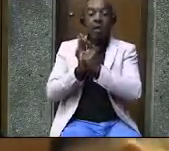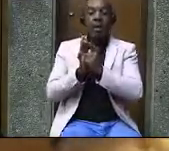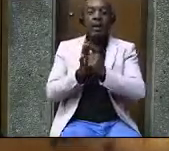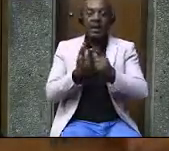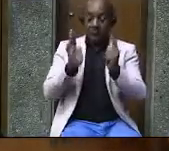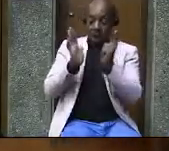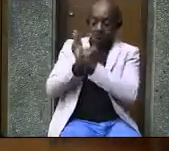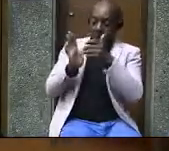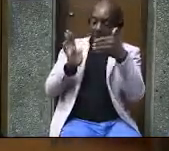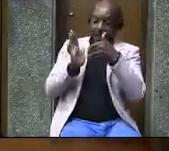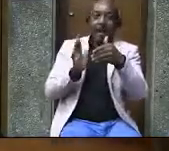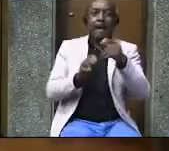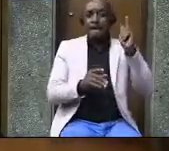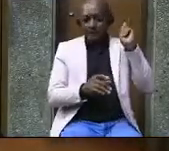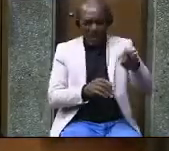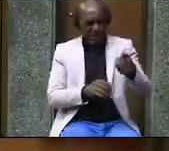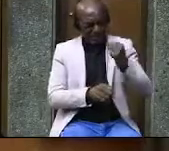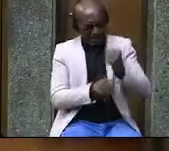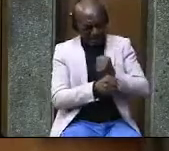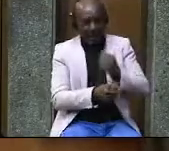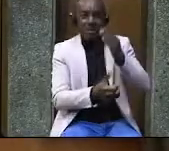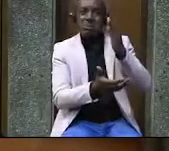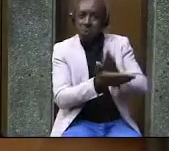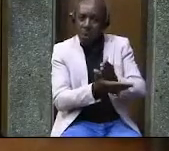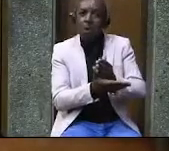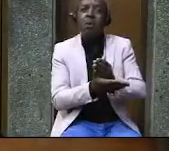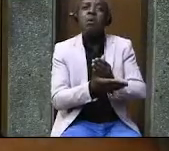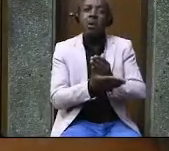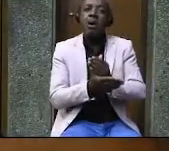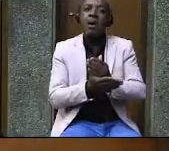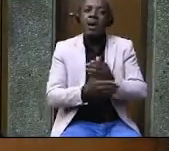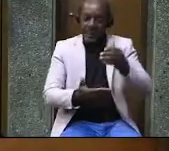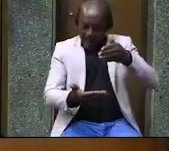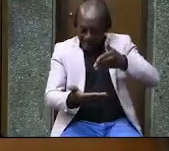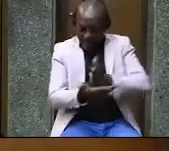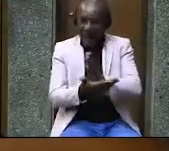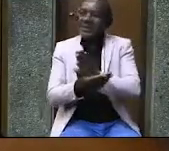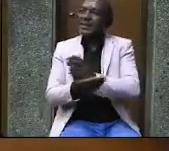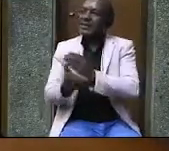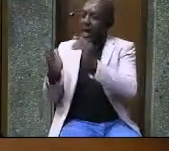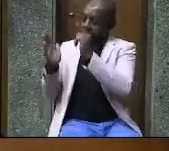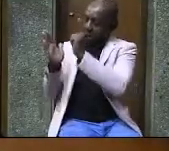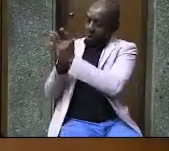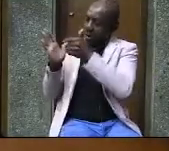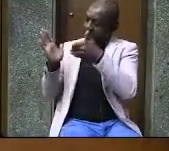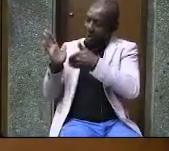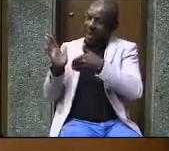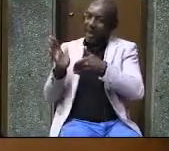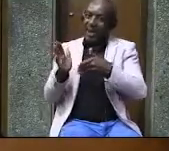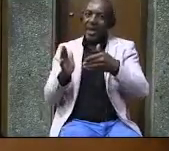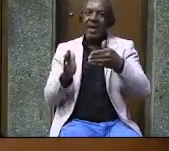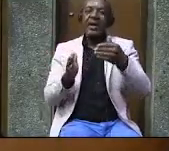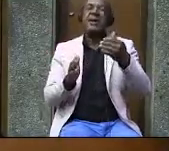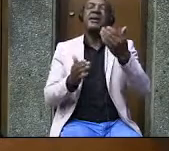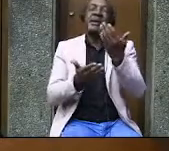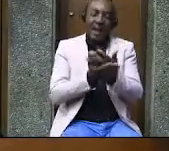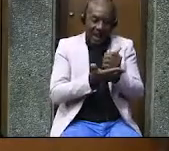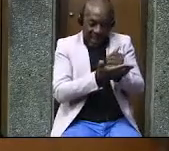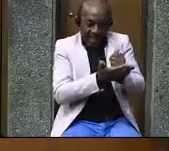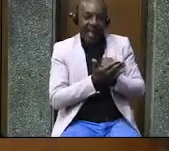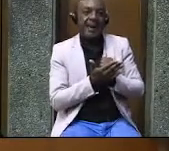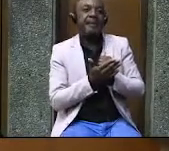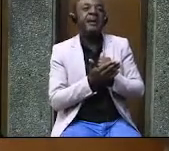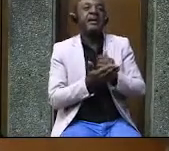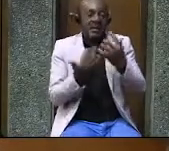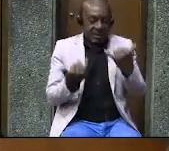is supposed to oversee the expropriation bill. This just means, fela hore re le tshaba sa rantsho, we are still not